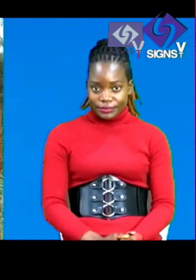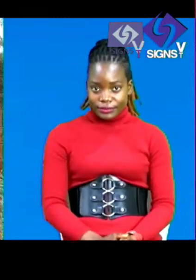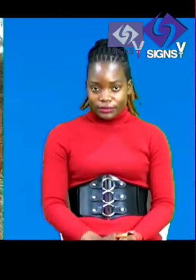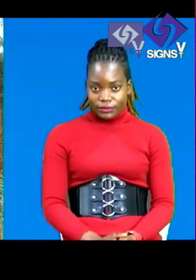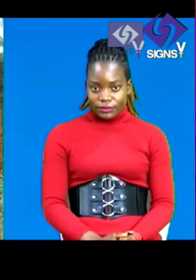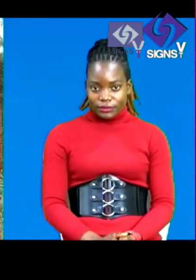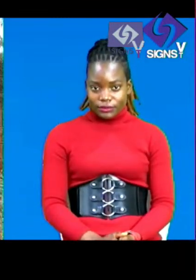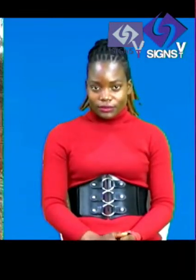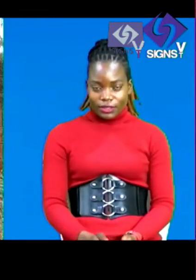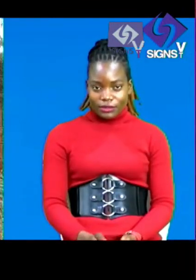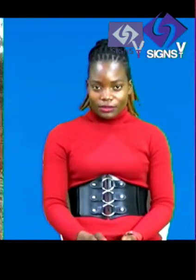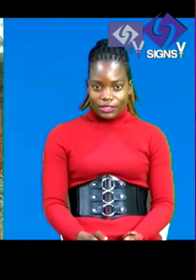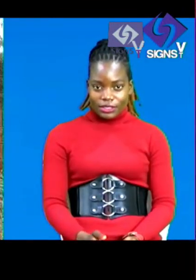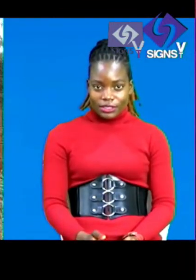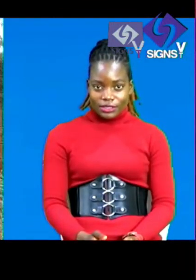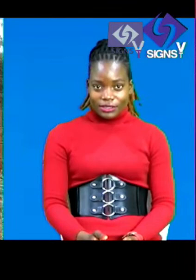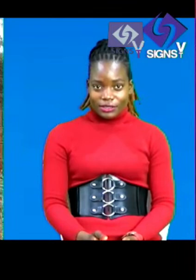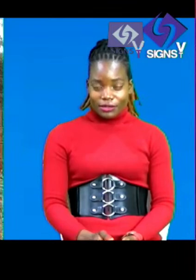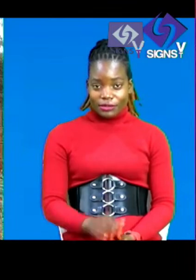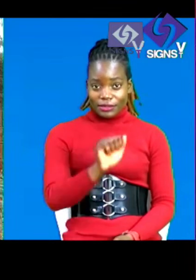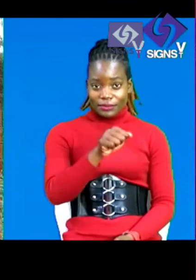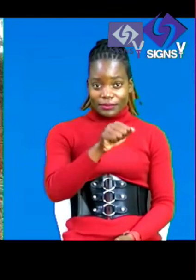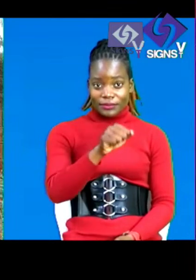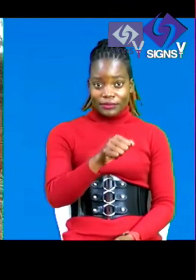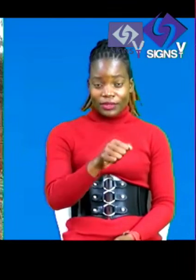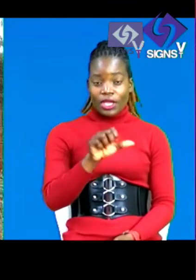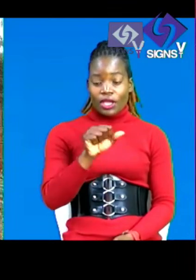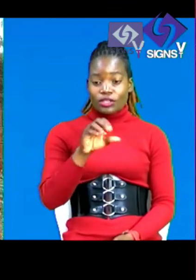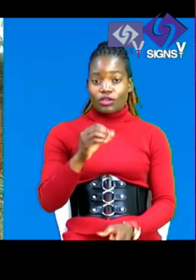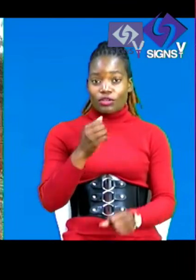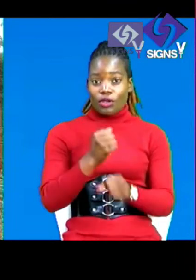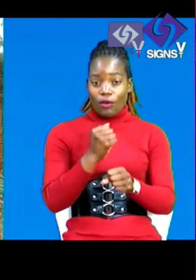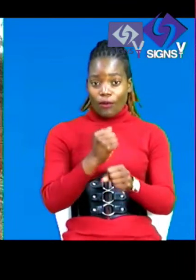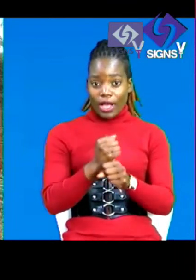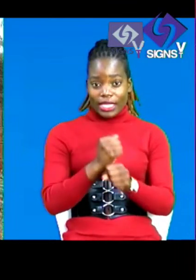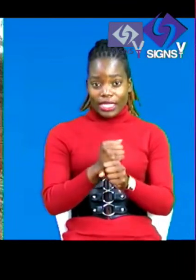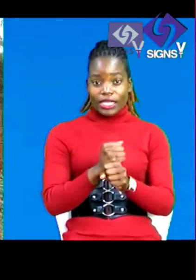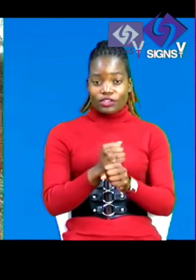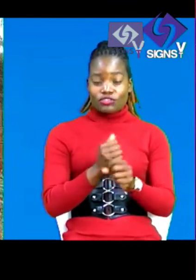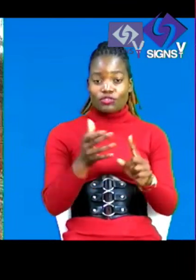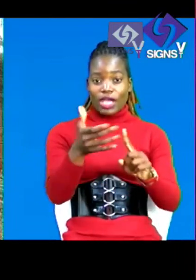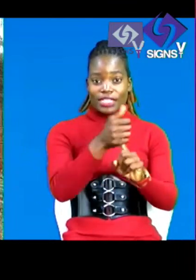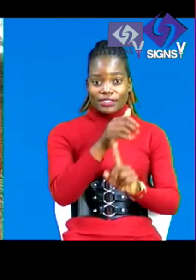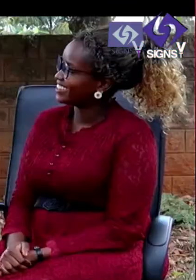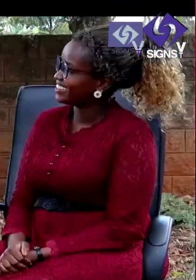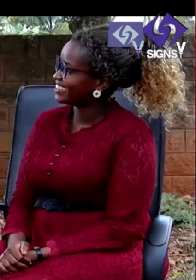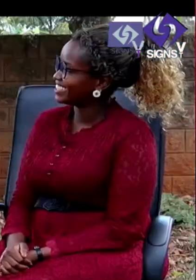Yes, it's very possible. Ah, so you are working towards that so that you can also become the winner?